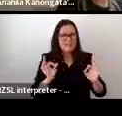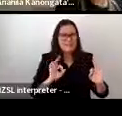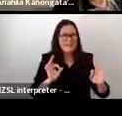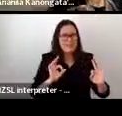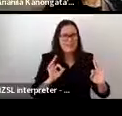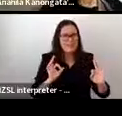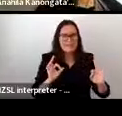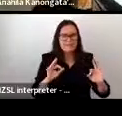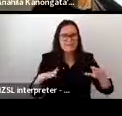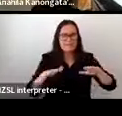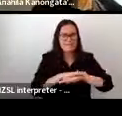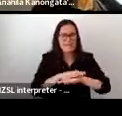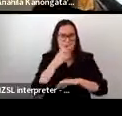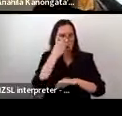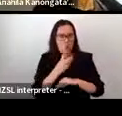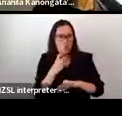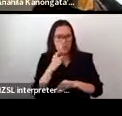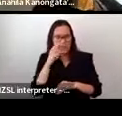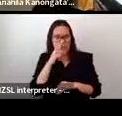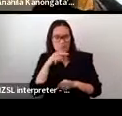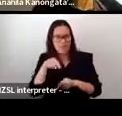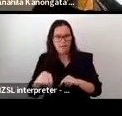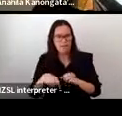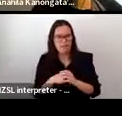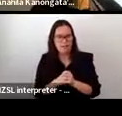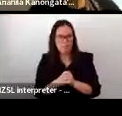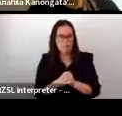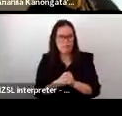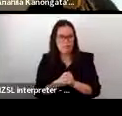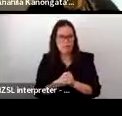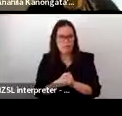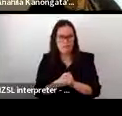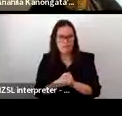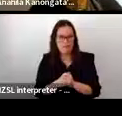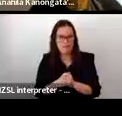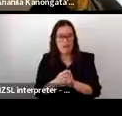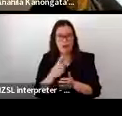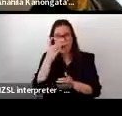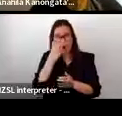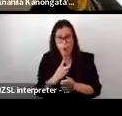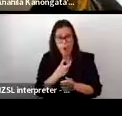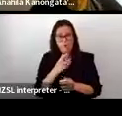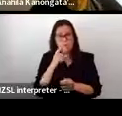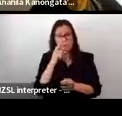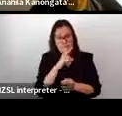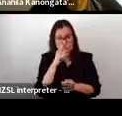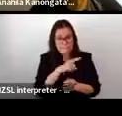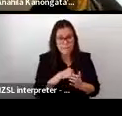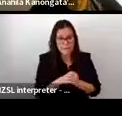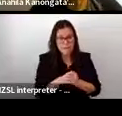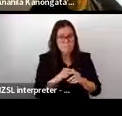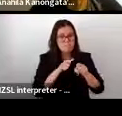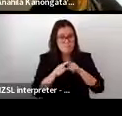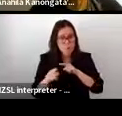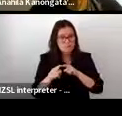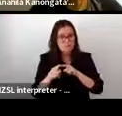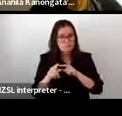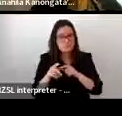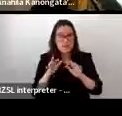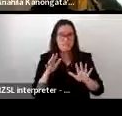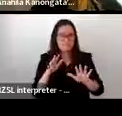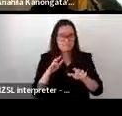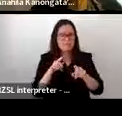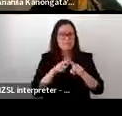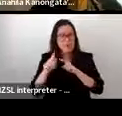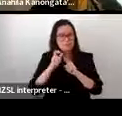Disproportionately, seniors are people with disabilities. Disproportionately, people with disabilities are seniors. This bill does not remove a